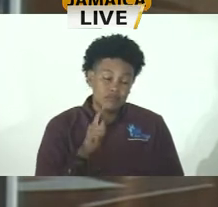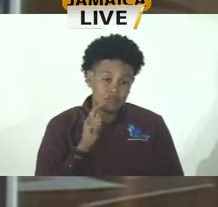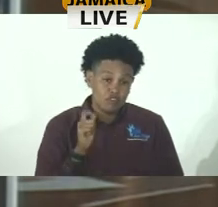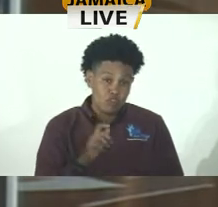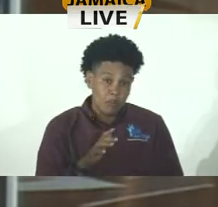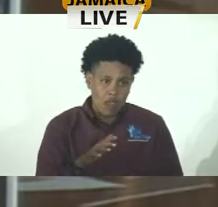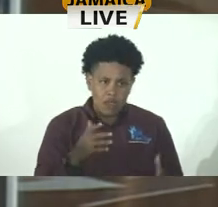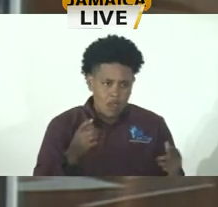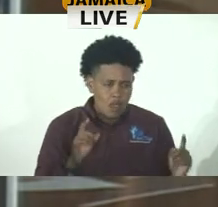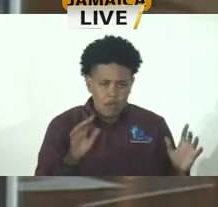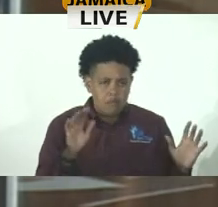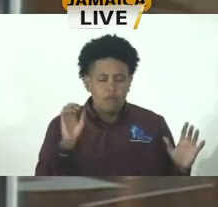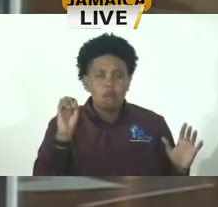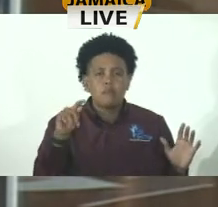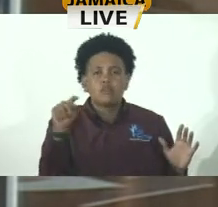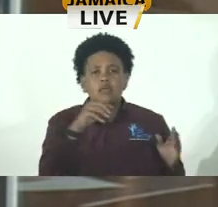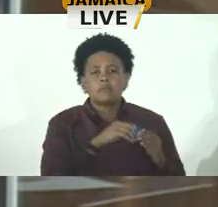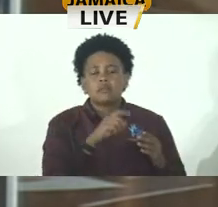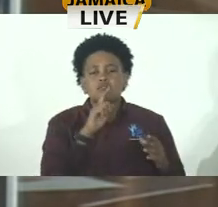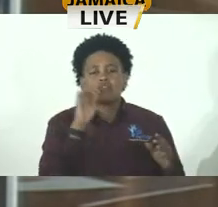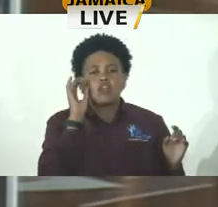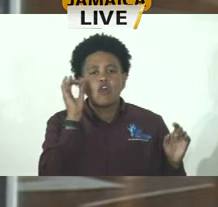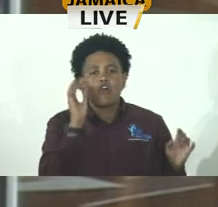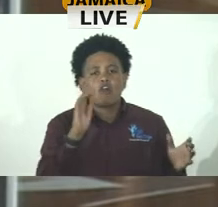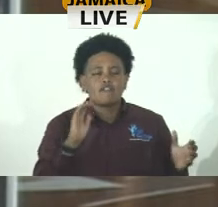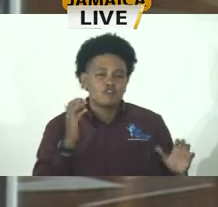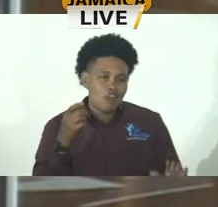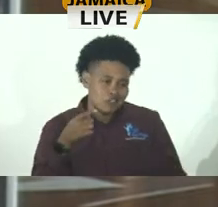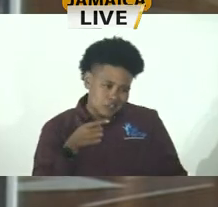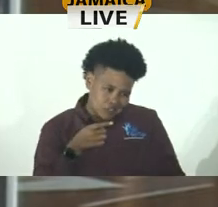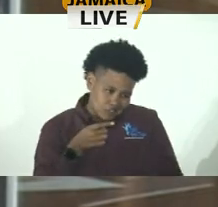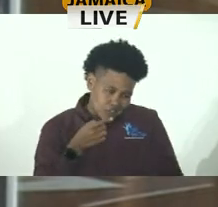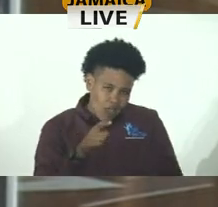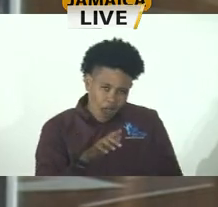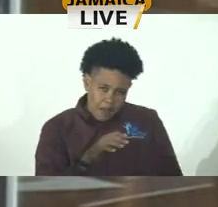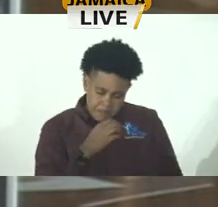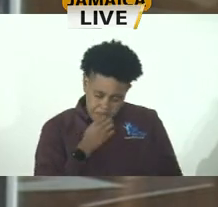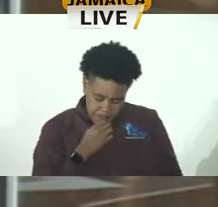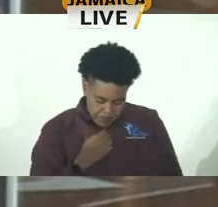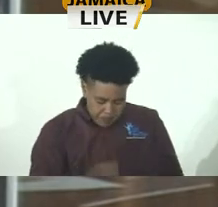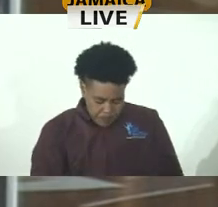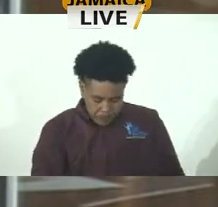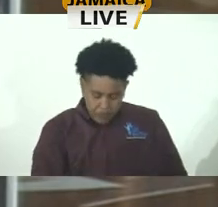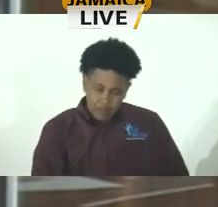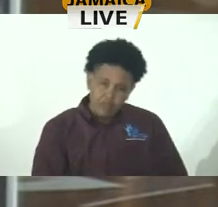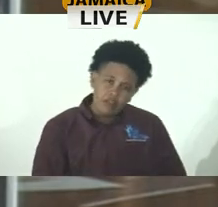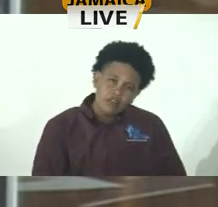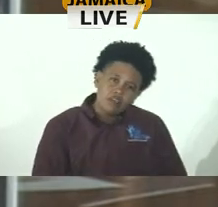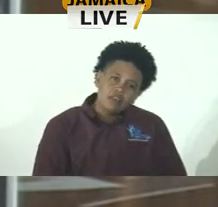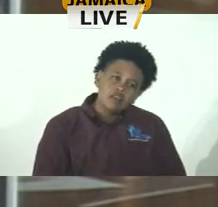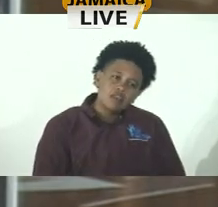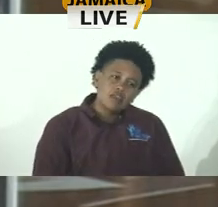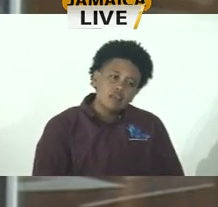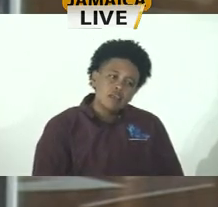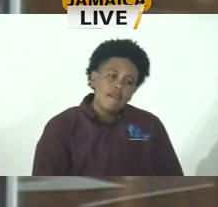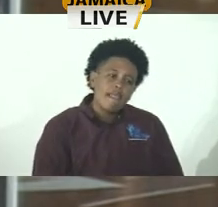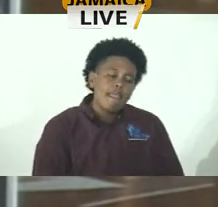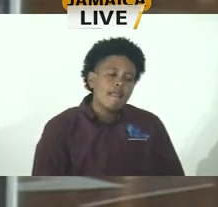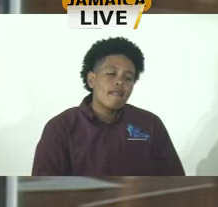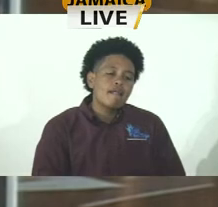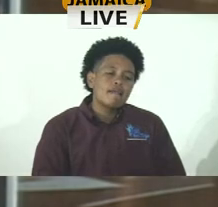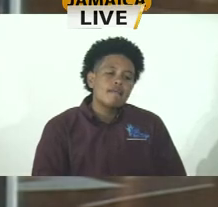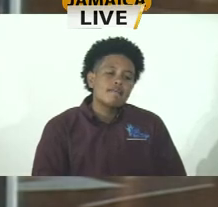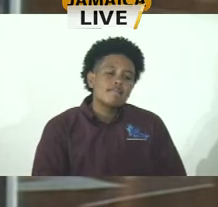put them in a awful crisis there madam speaker the the question